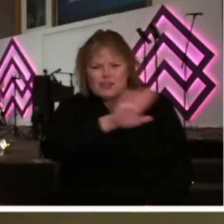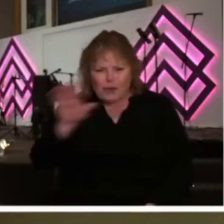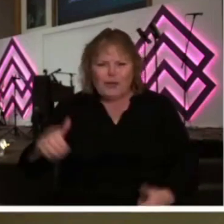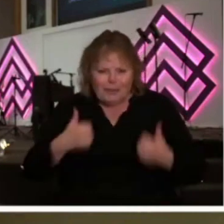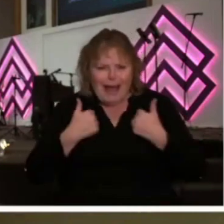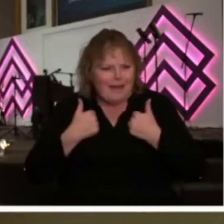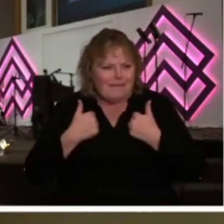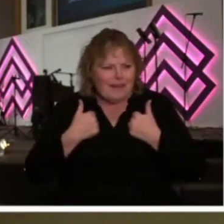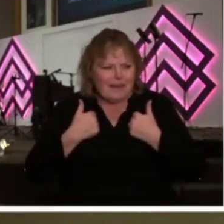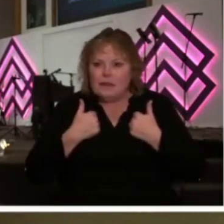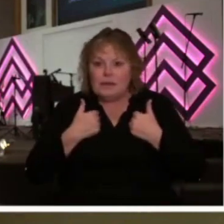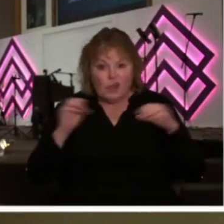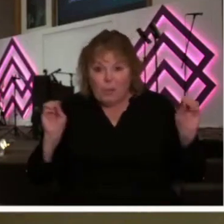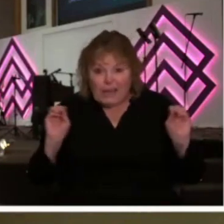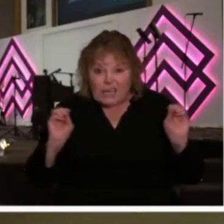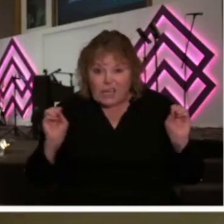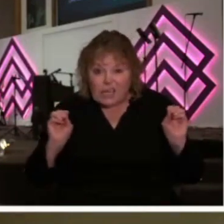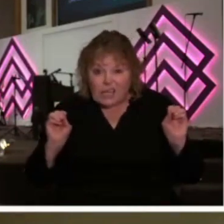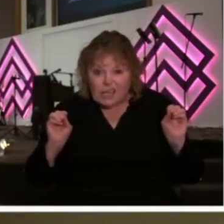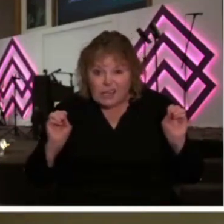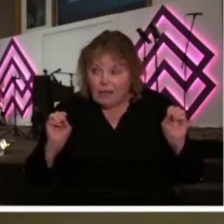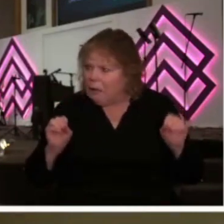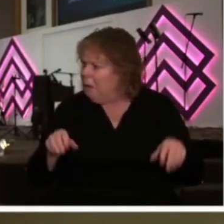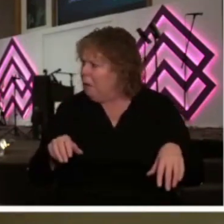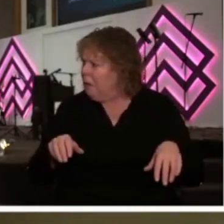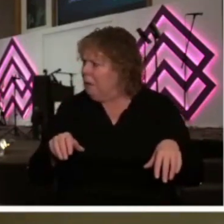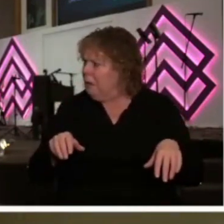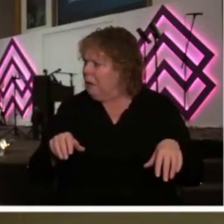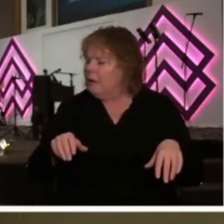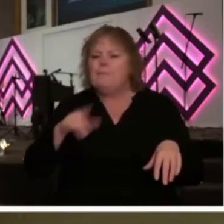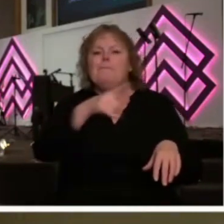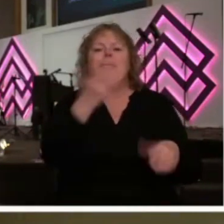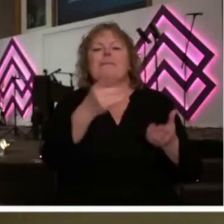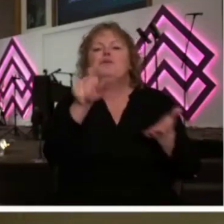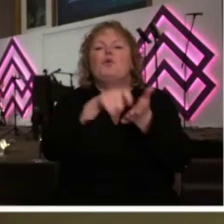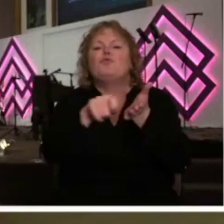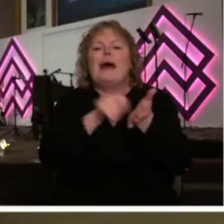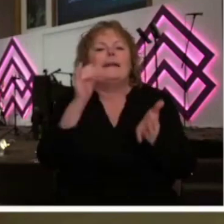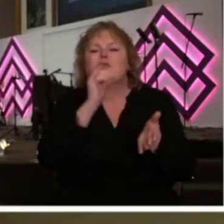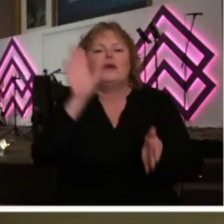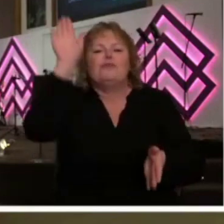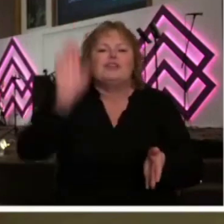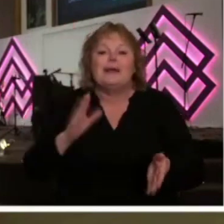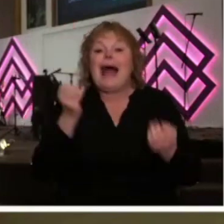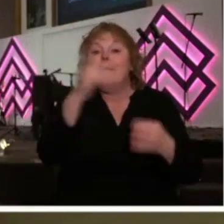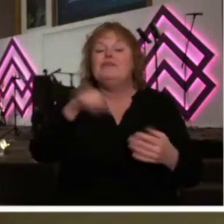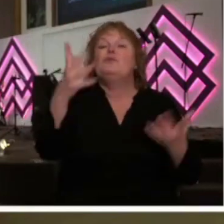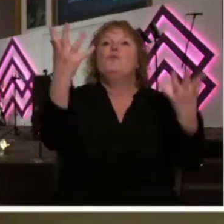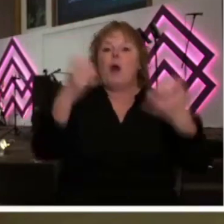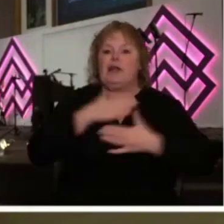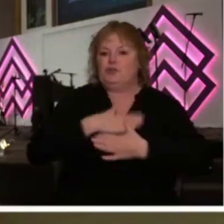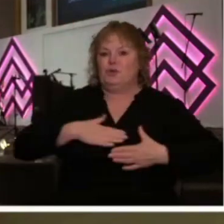Well, I'm going to ask that again. Some of you must have been writing. How many of you want to enjoy